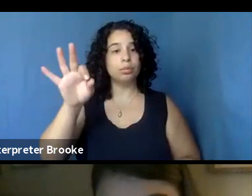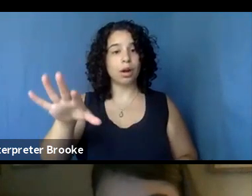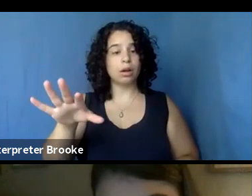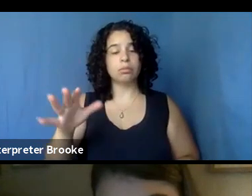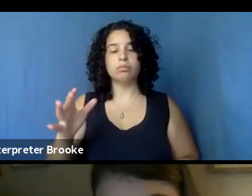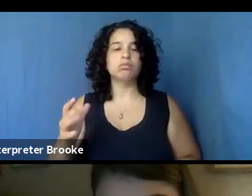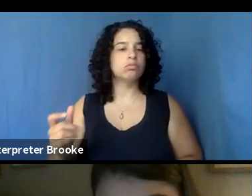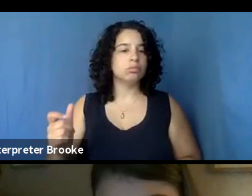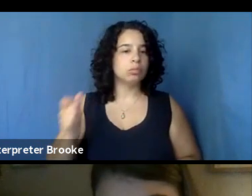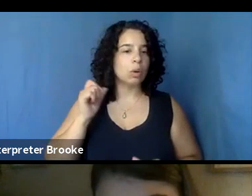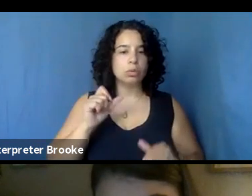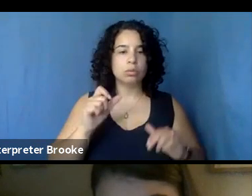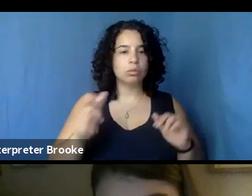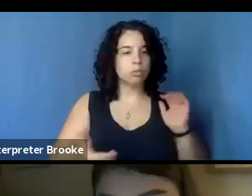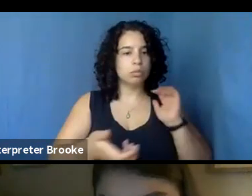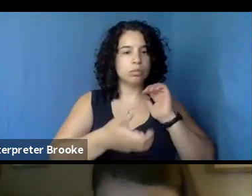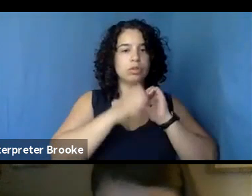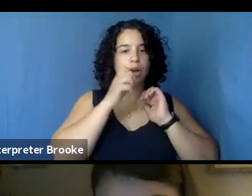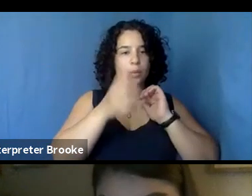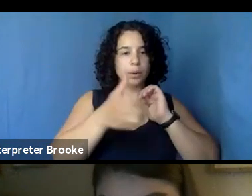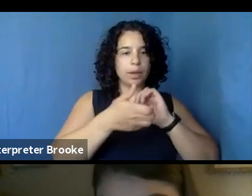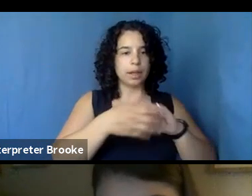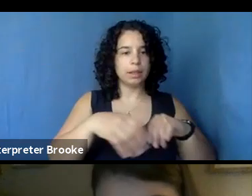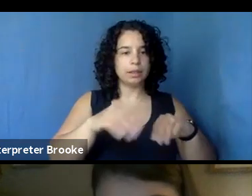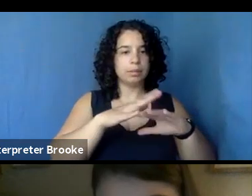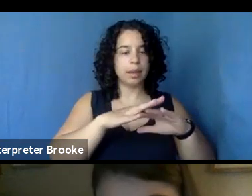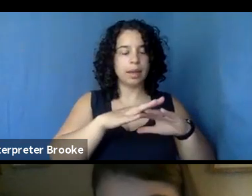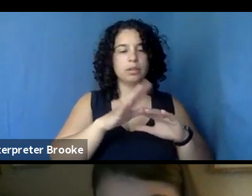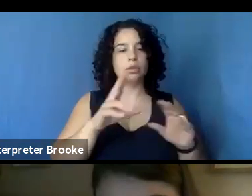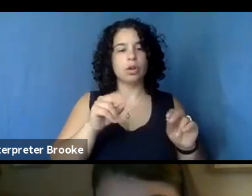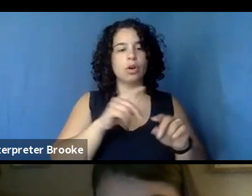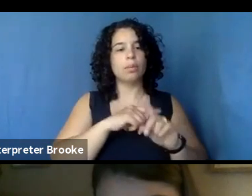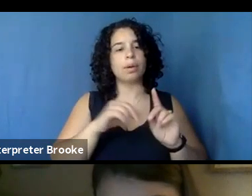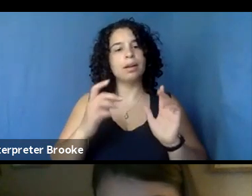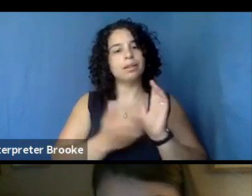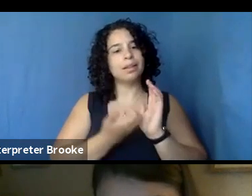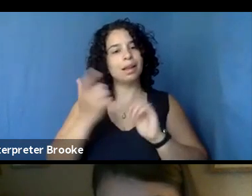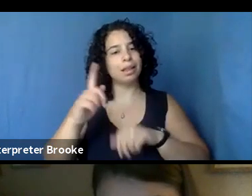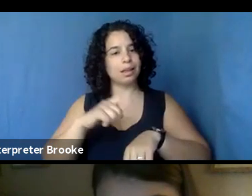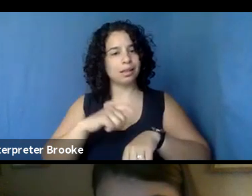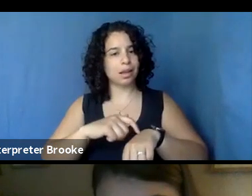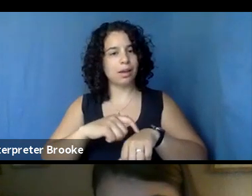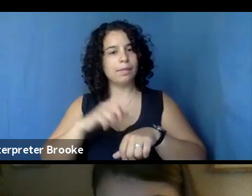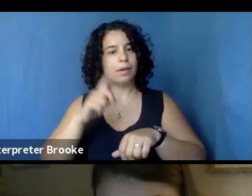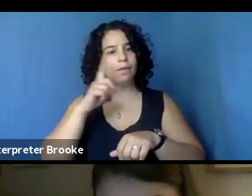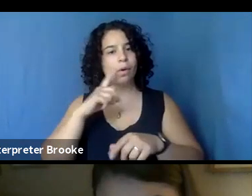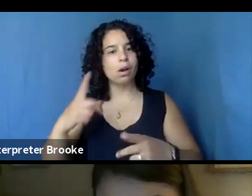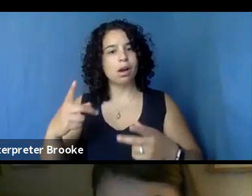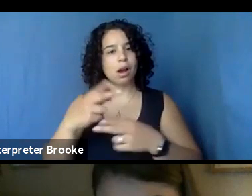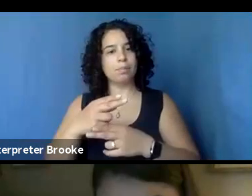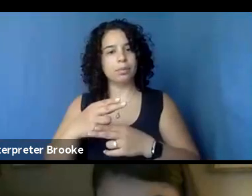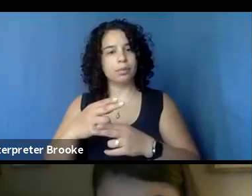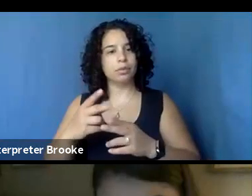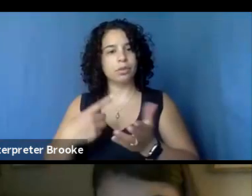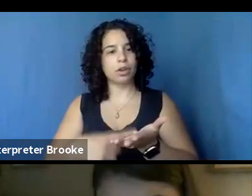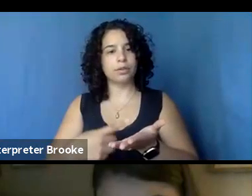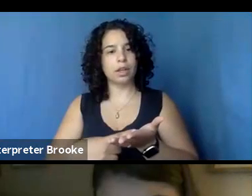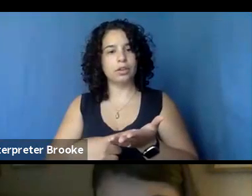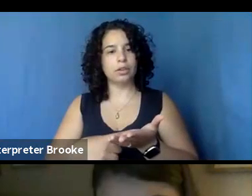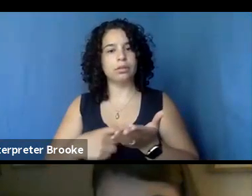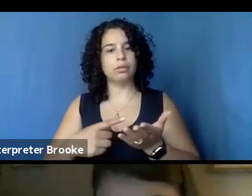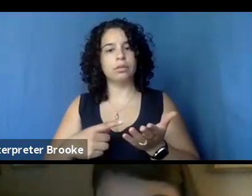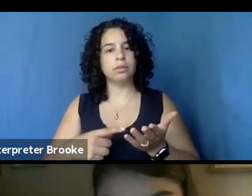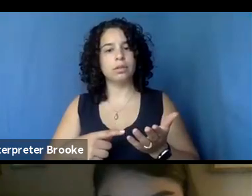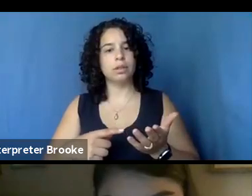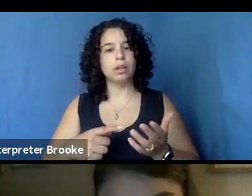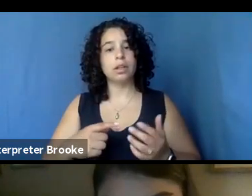group discussion. We'll take that time and cut the conversation when it's time to move to TRA and closing. But